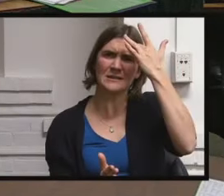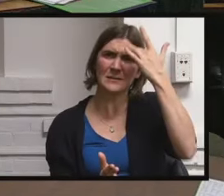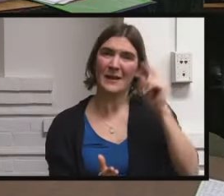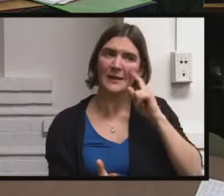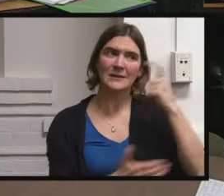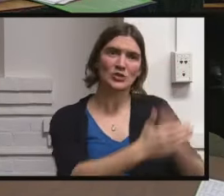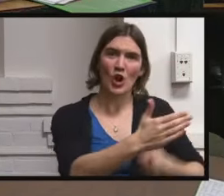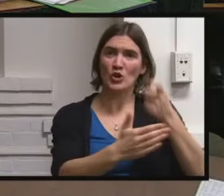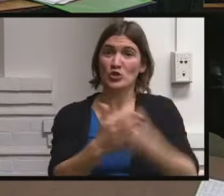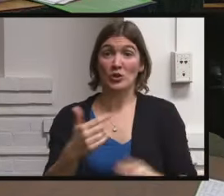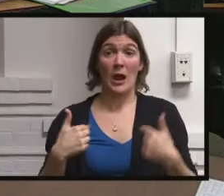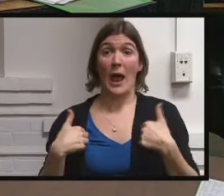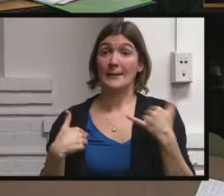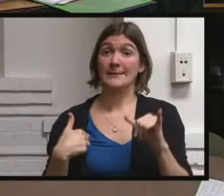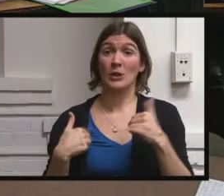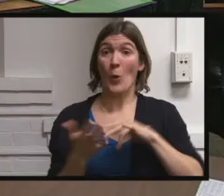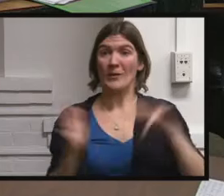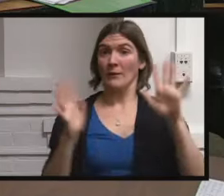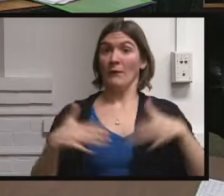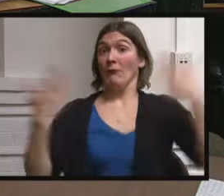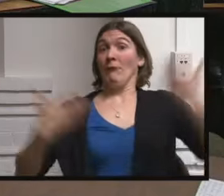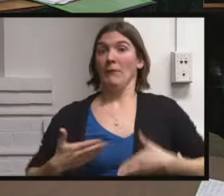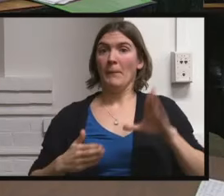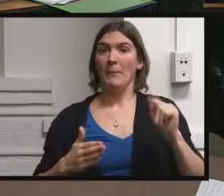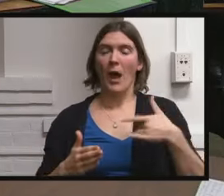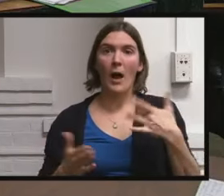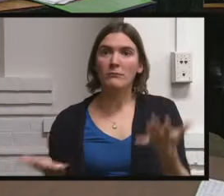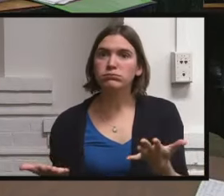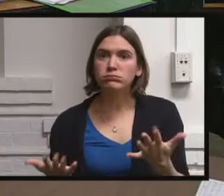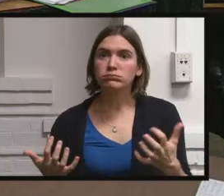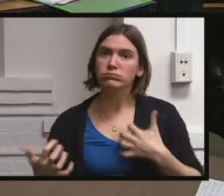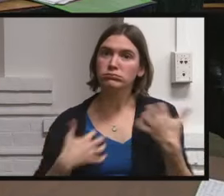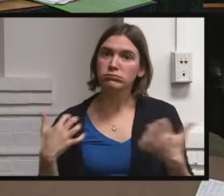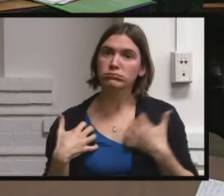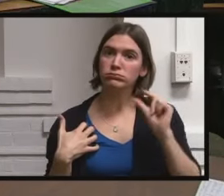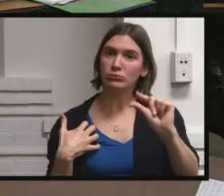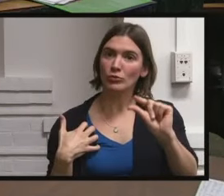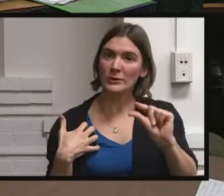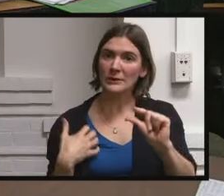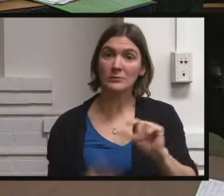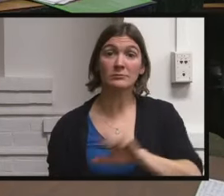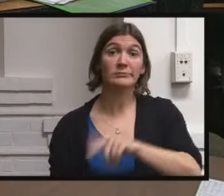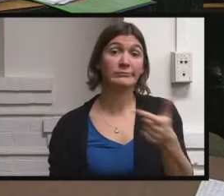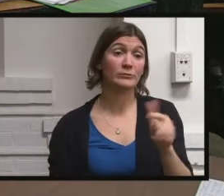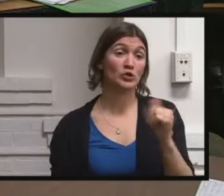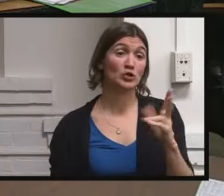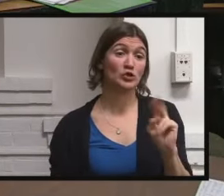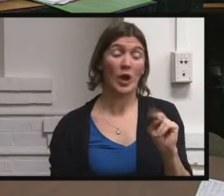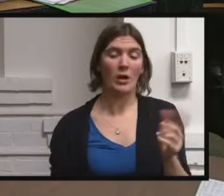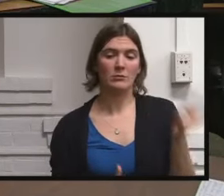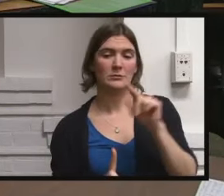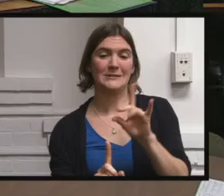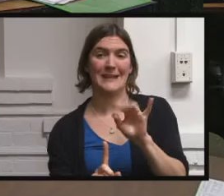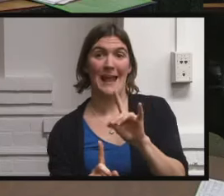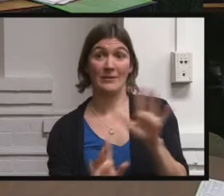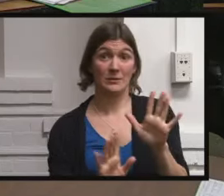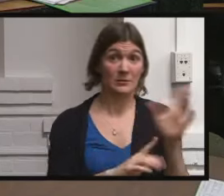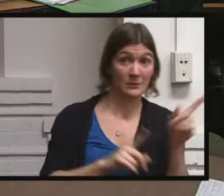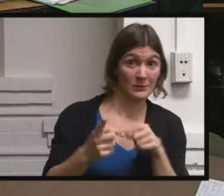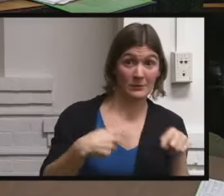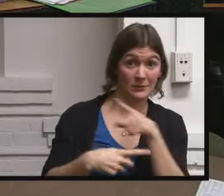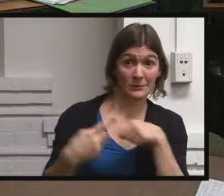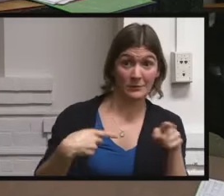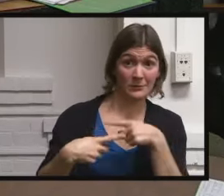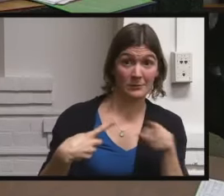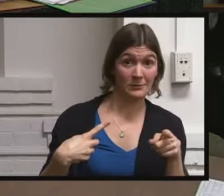down to. And I'm sorry, I don't mean to get all upset about it. No. It's aggravating. Well, I'm going to, John, you ready? You